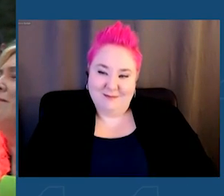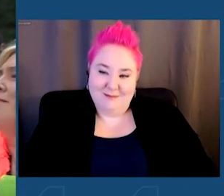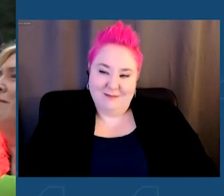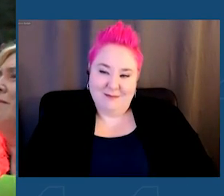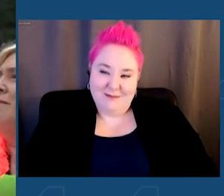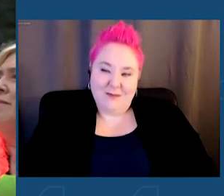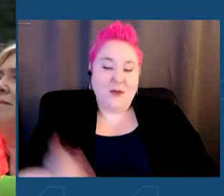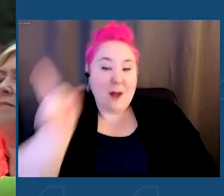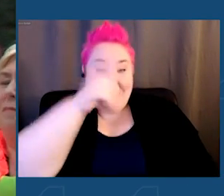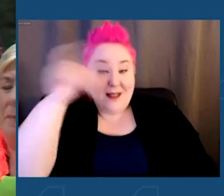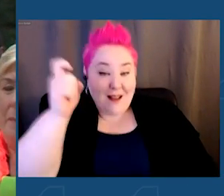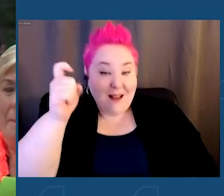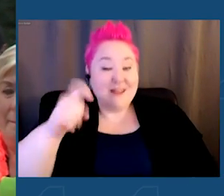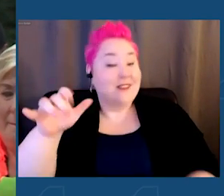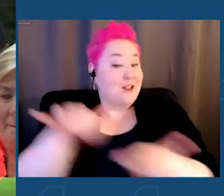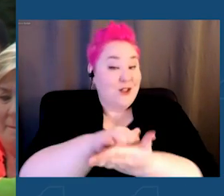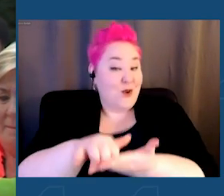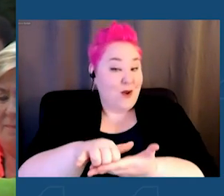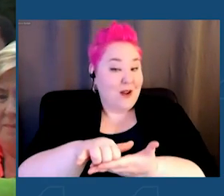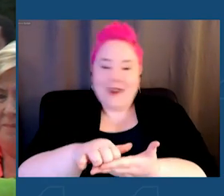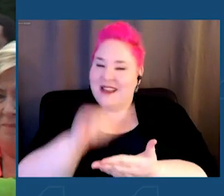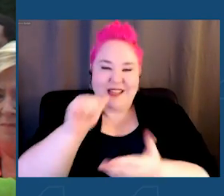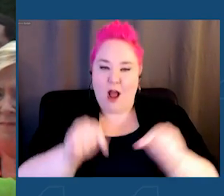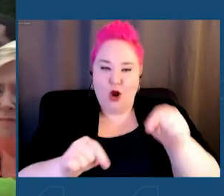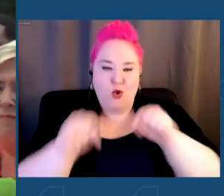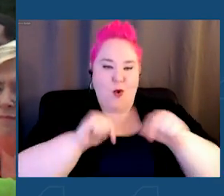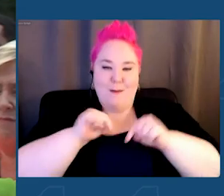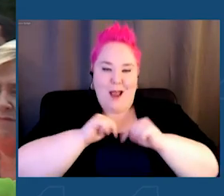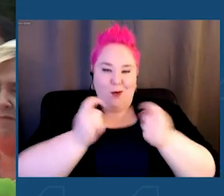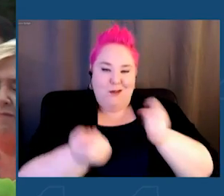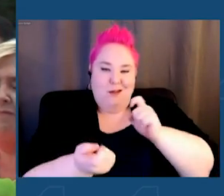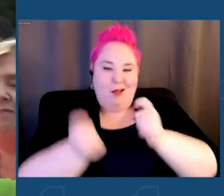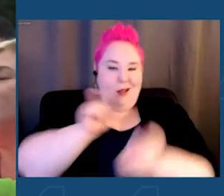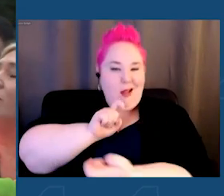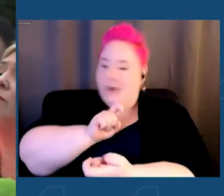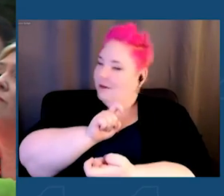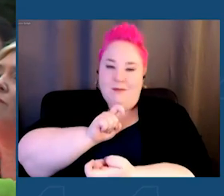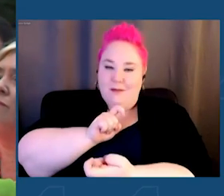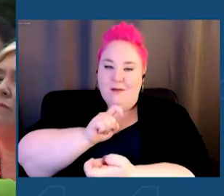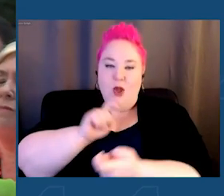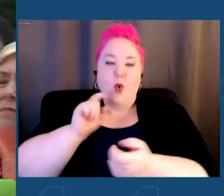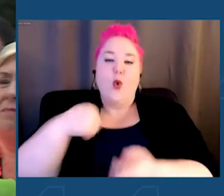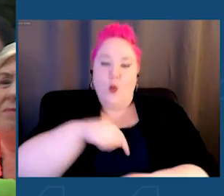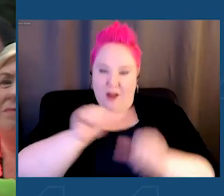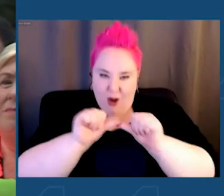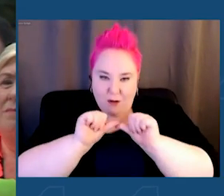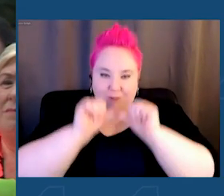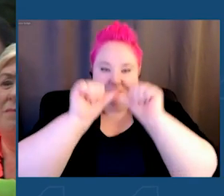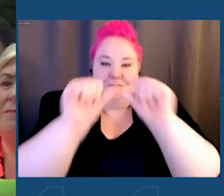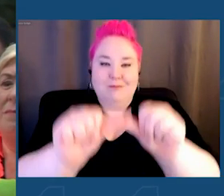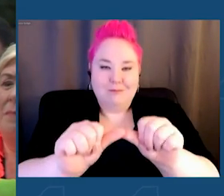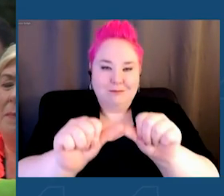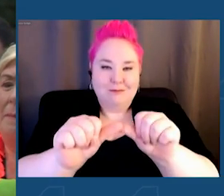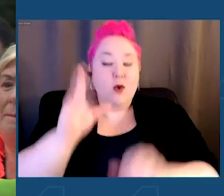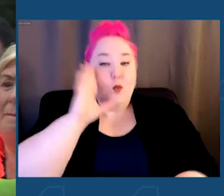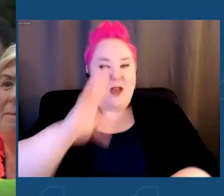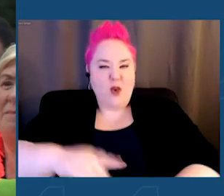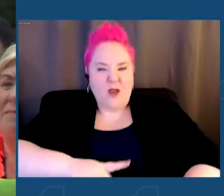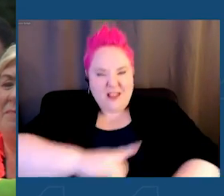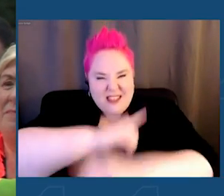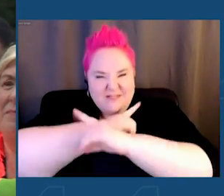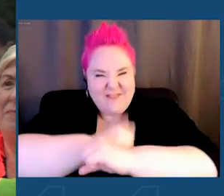Because New York is not going backwards, we're moving forward. We will defend the progress we've